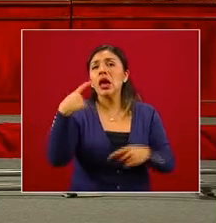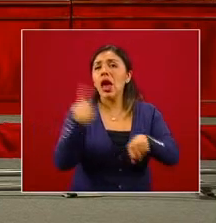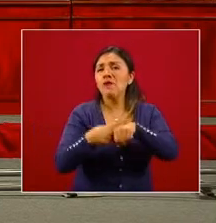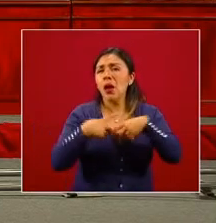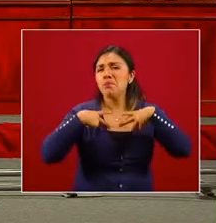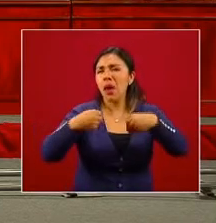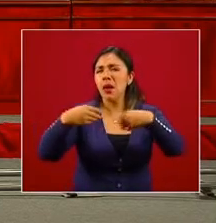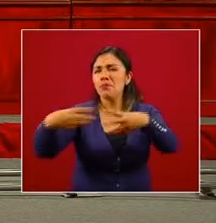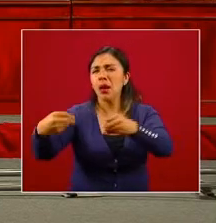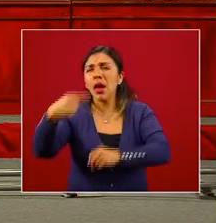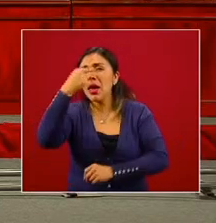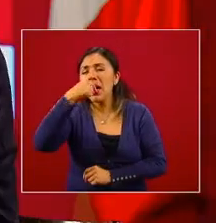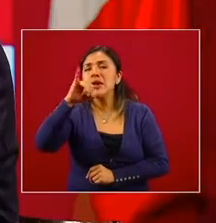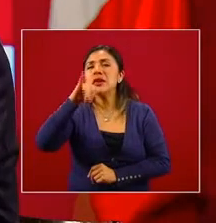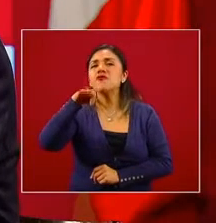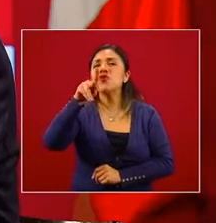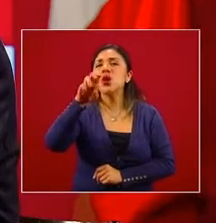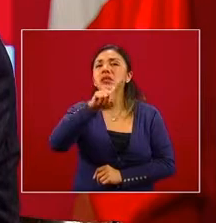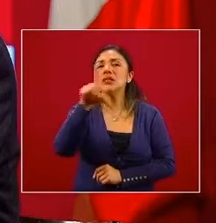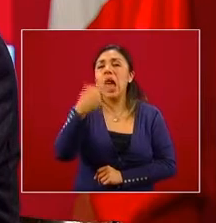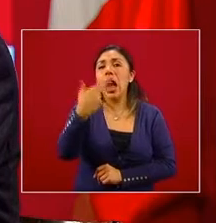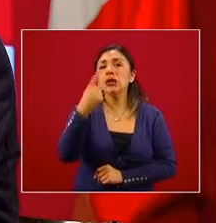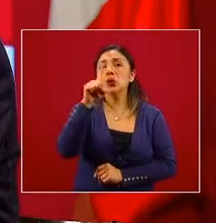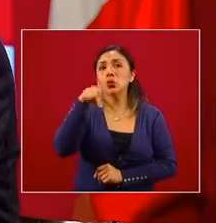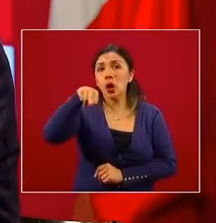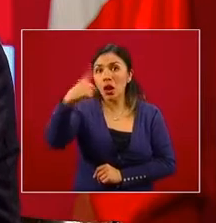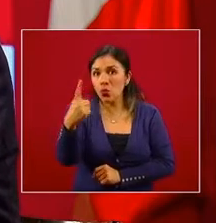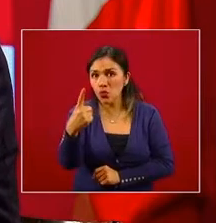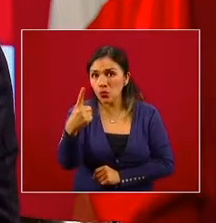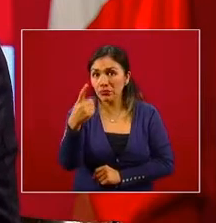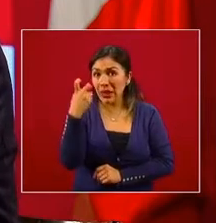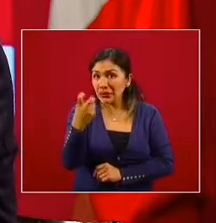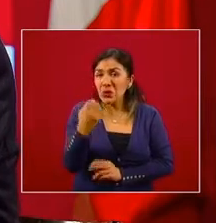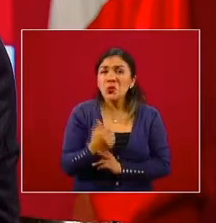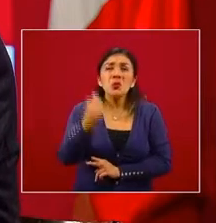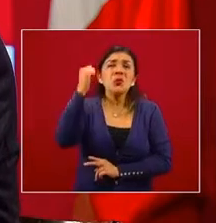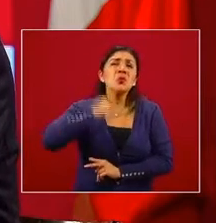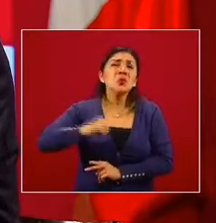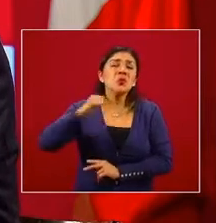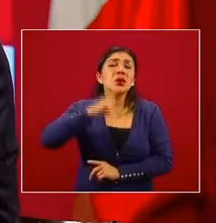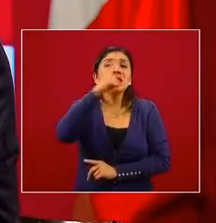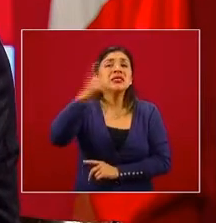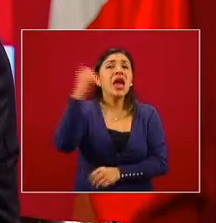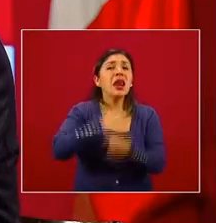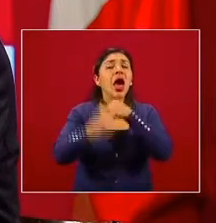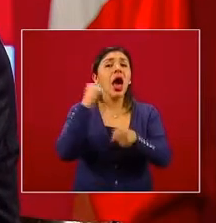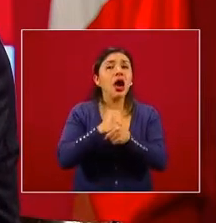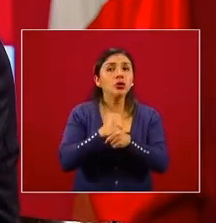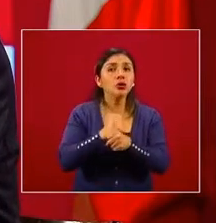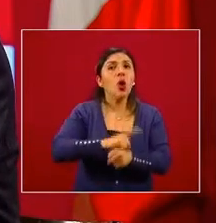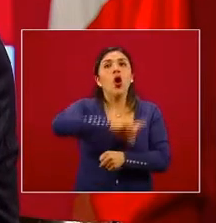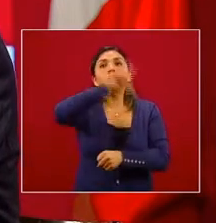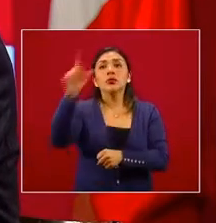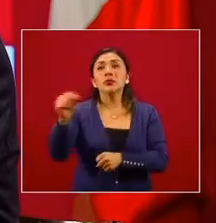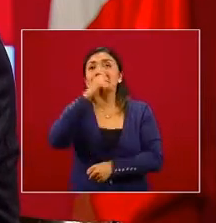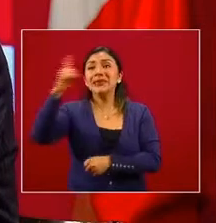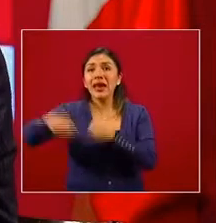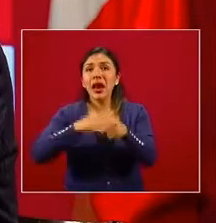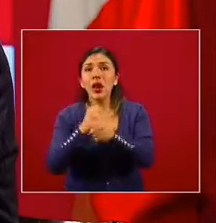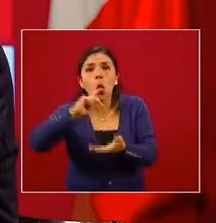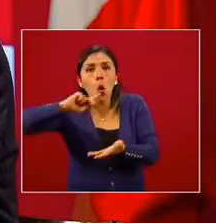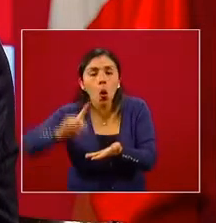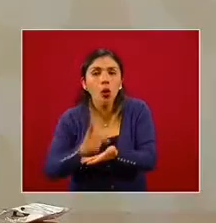was the Spanish flu pandemic. And then we also had H1N1 flu. And so now the